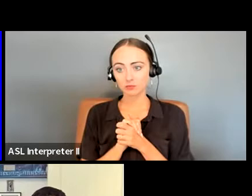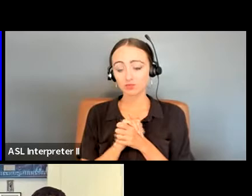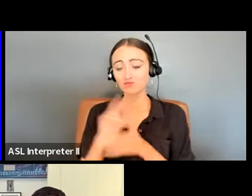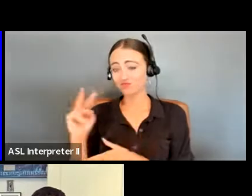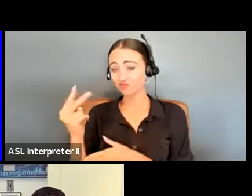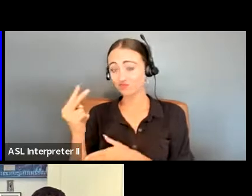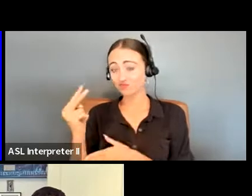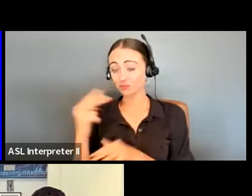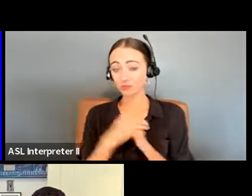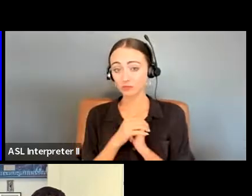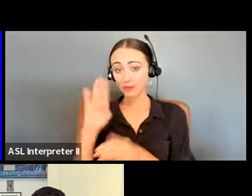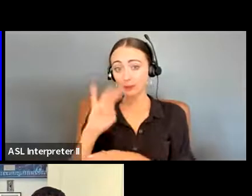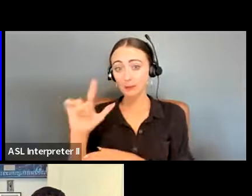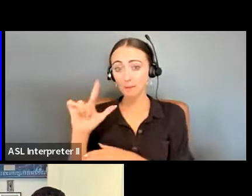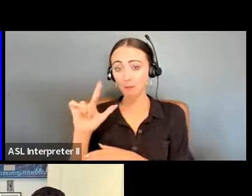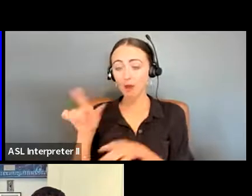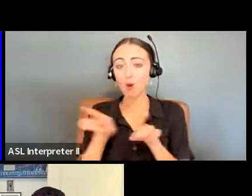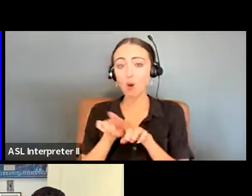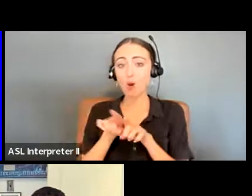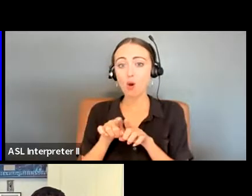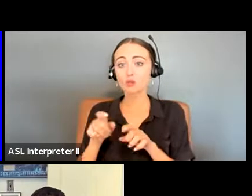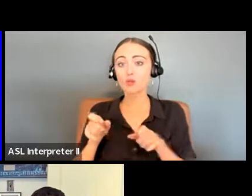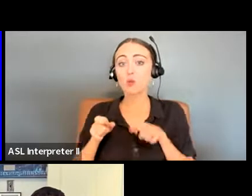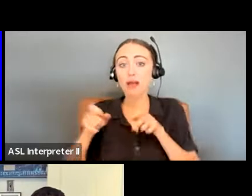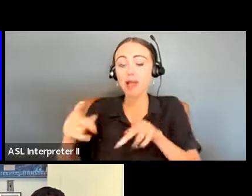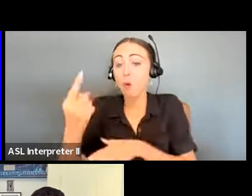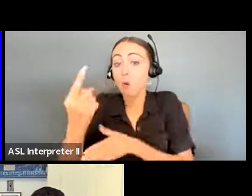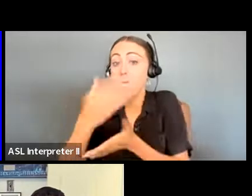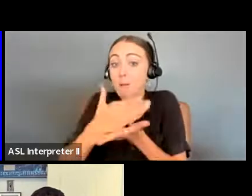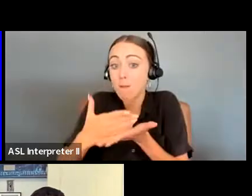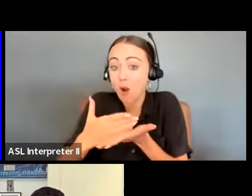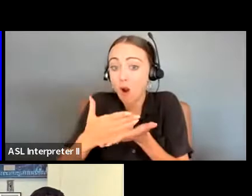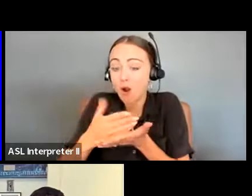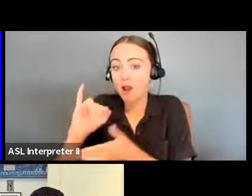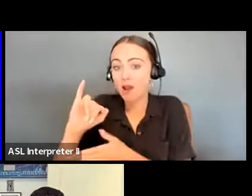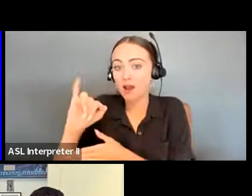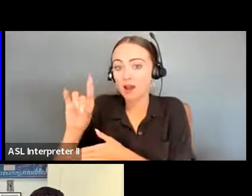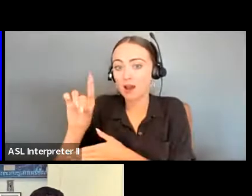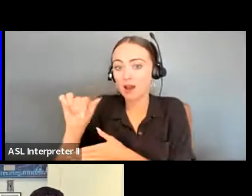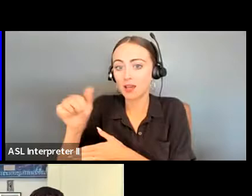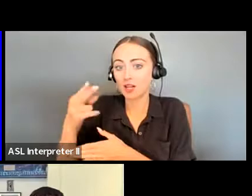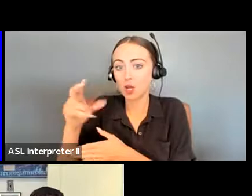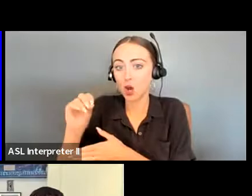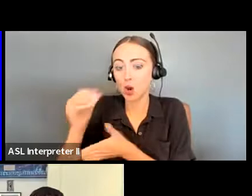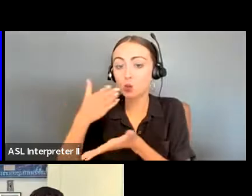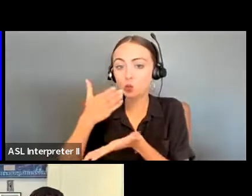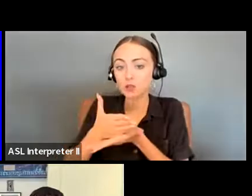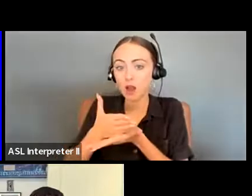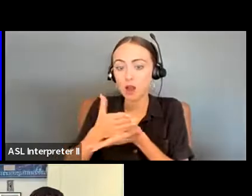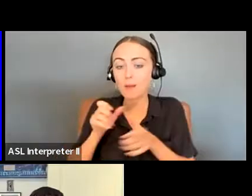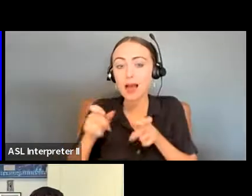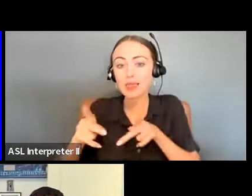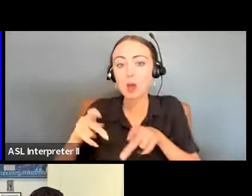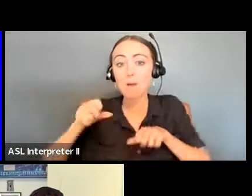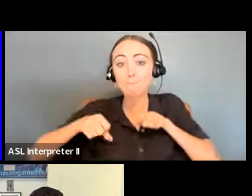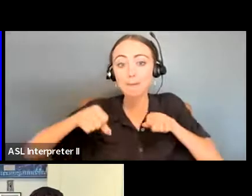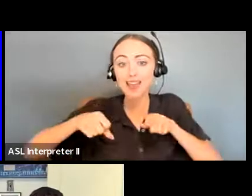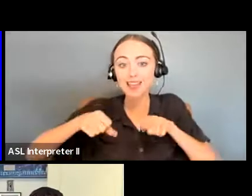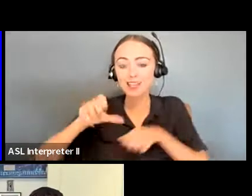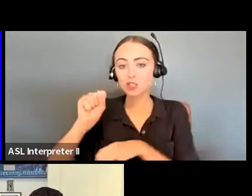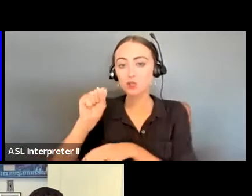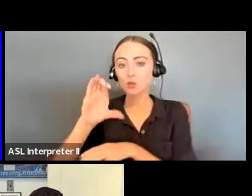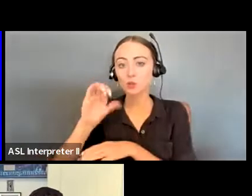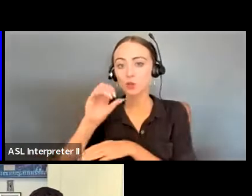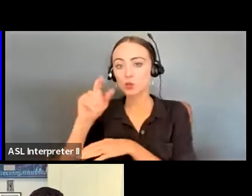Second, the bill would also legalize one part of the Idaho Stop, so-called Idaho Stop, allowing bike and scooter riders, excuse